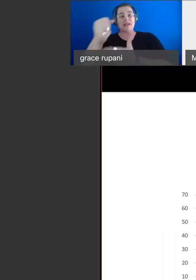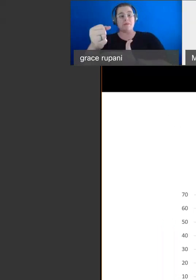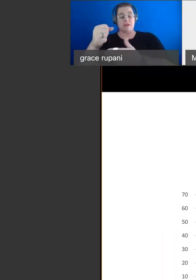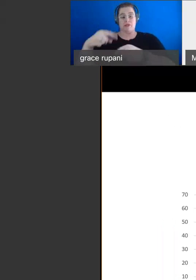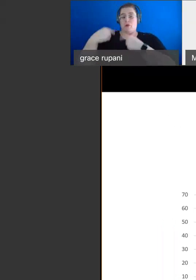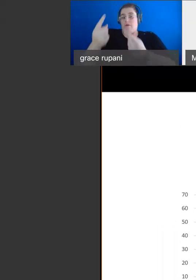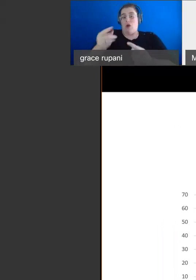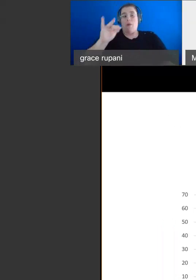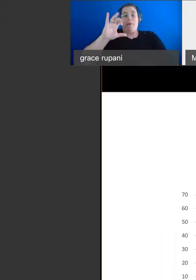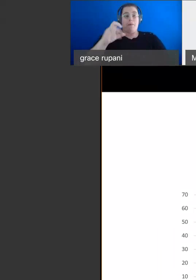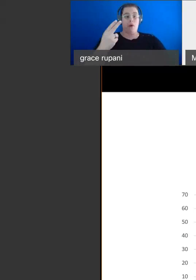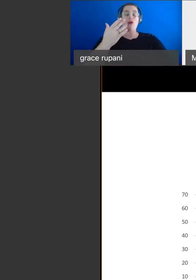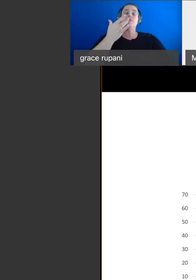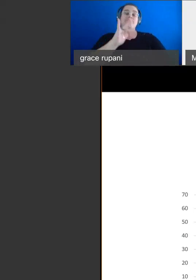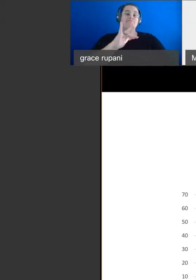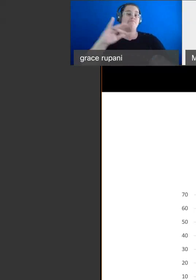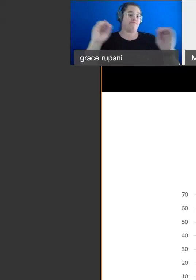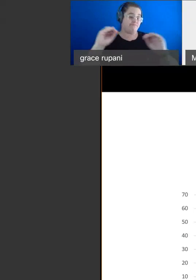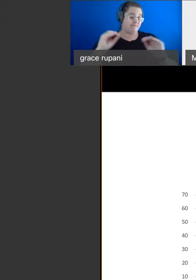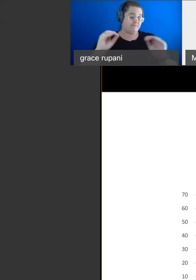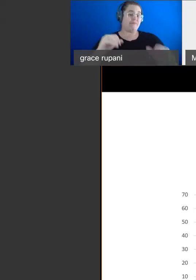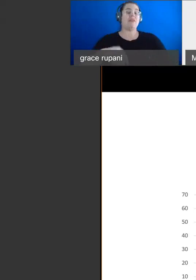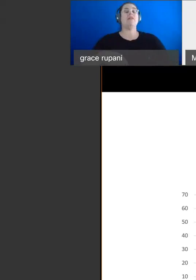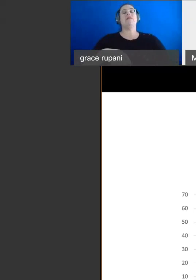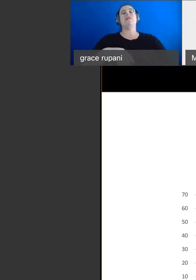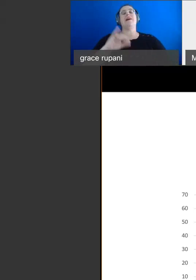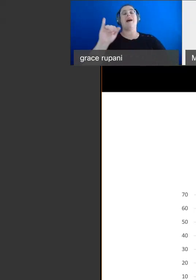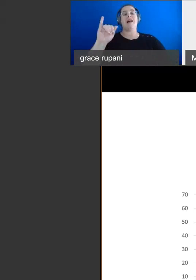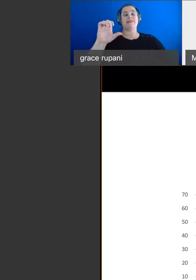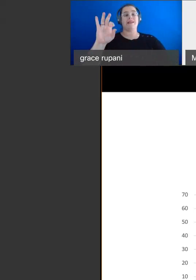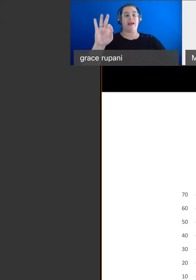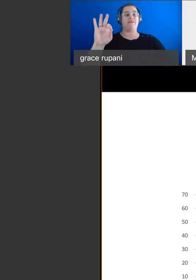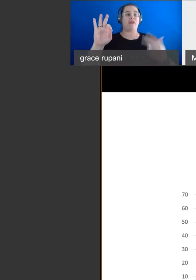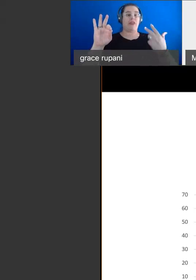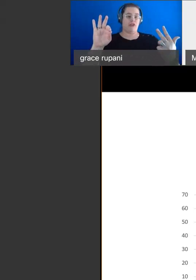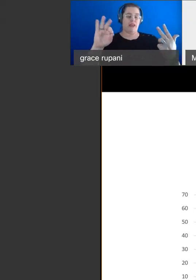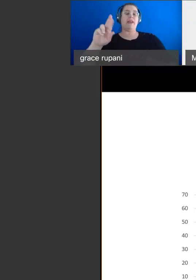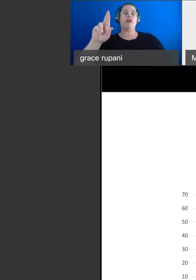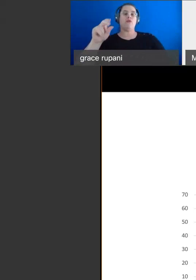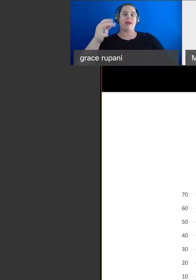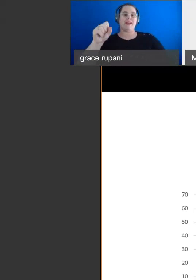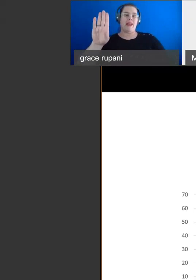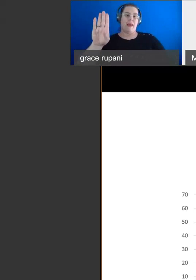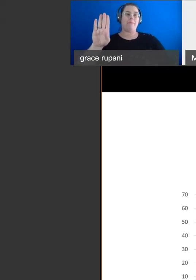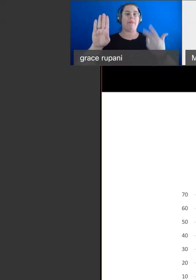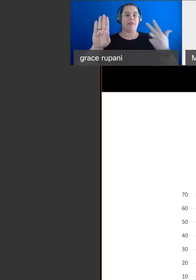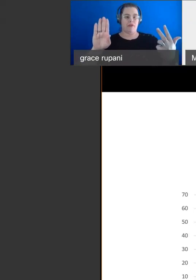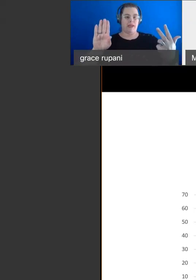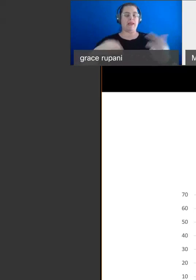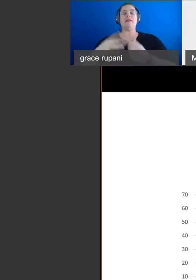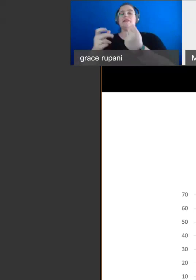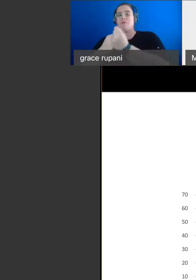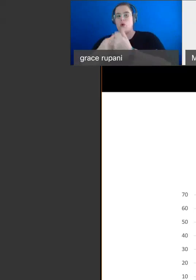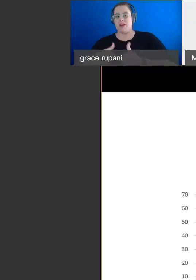in ICFs, there were 3, in ResHab 3, in supported living 4, and in